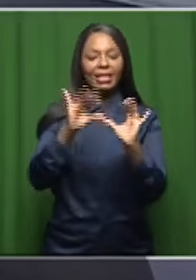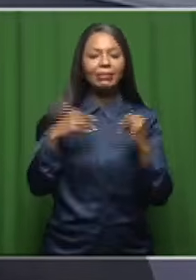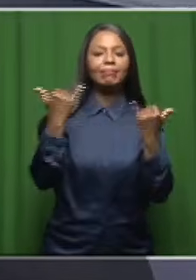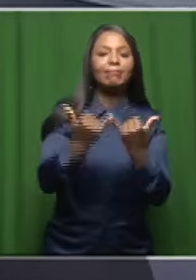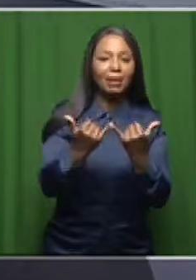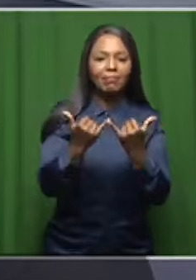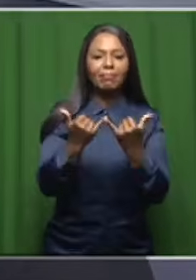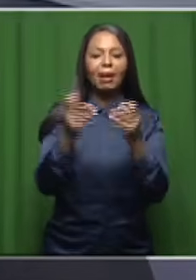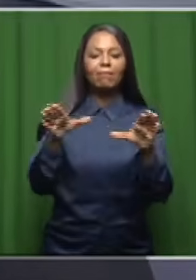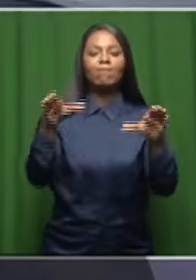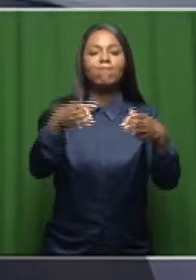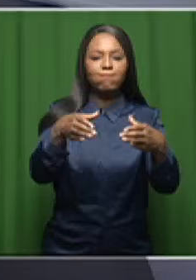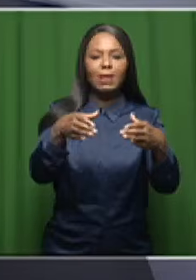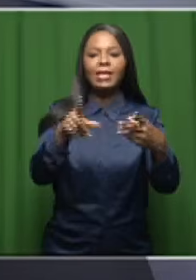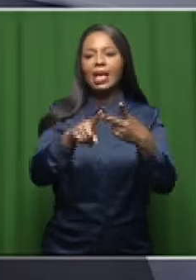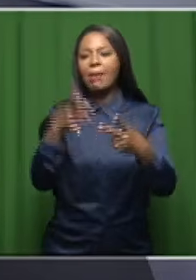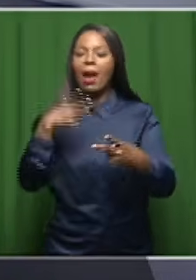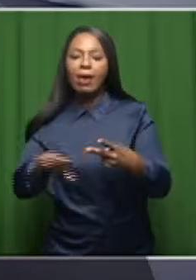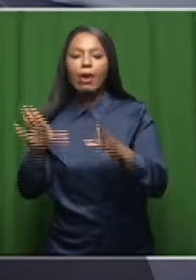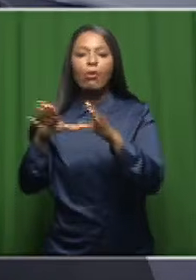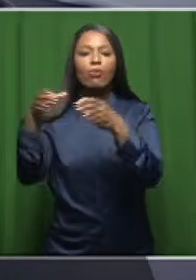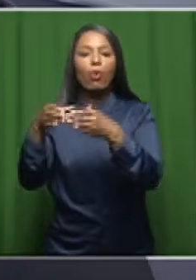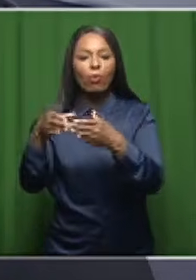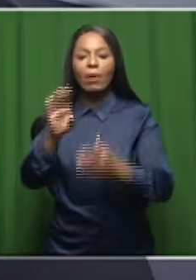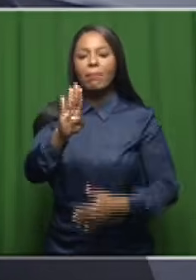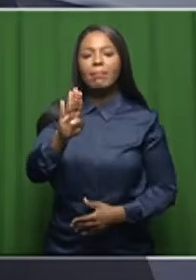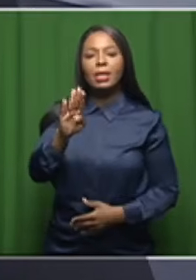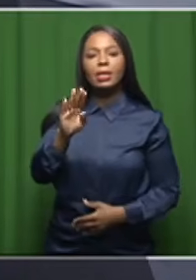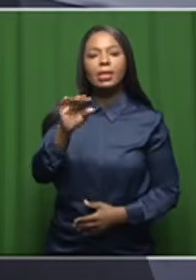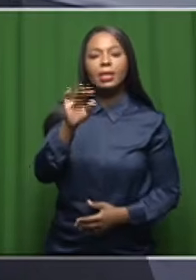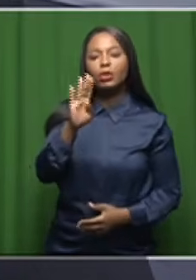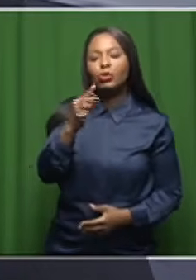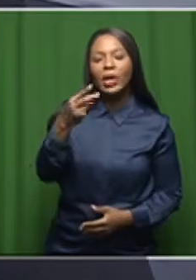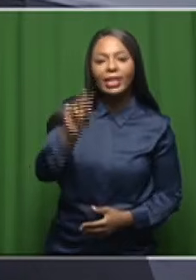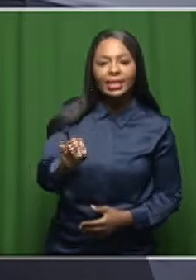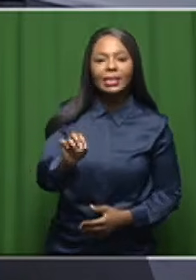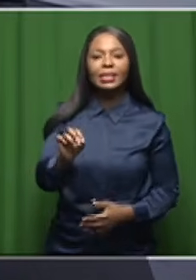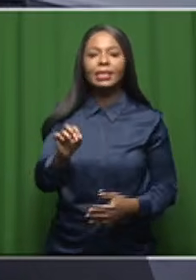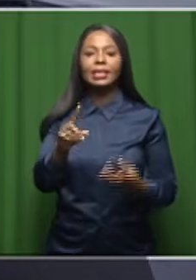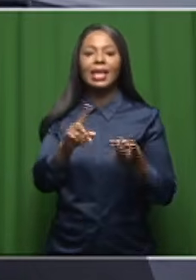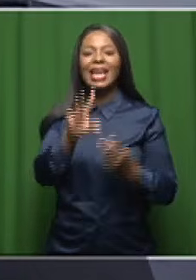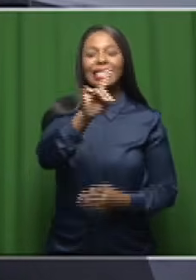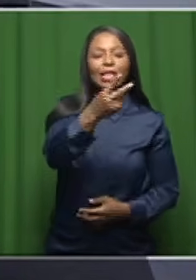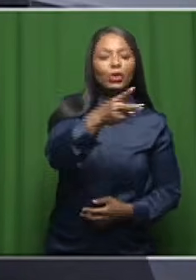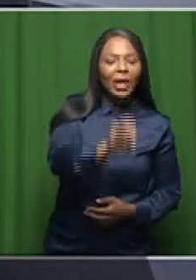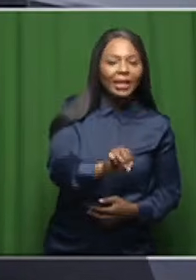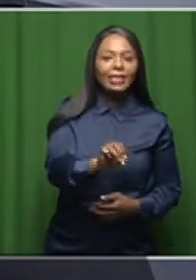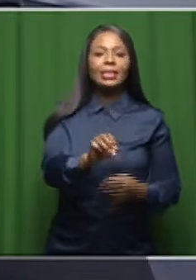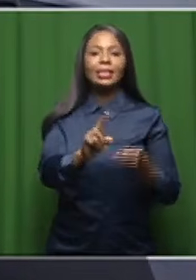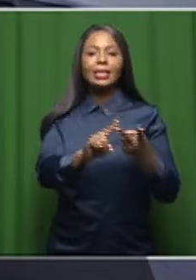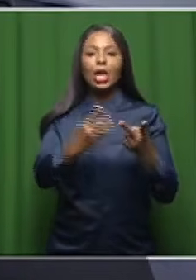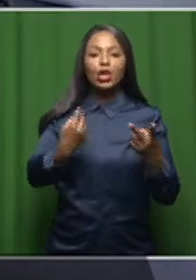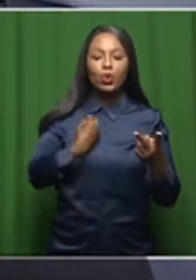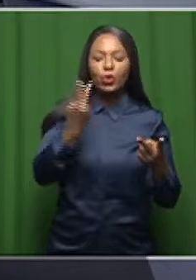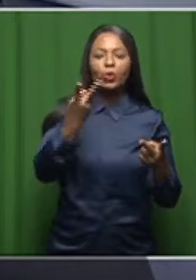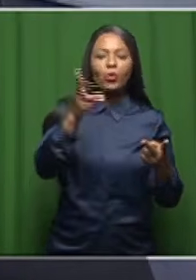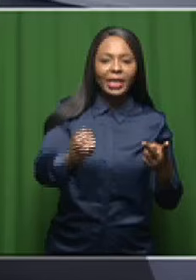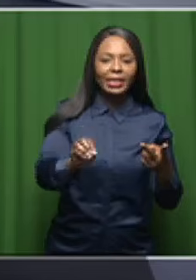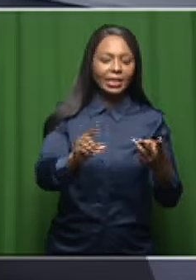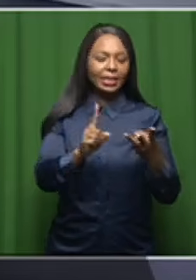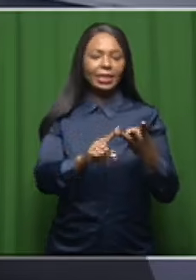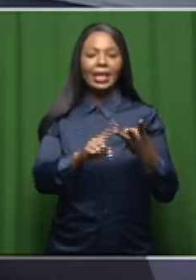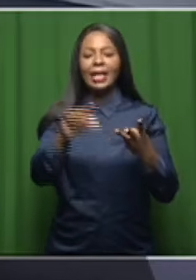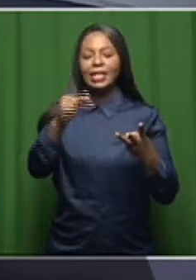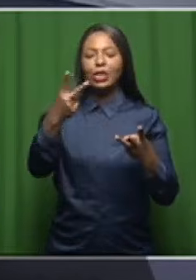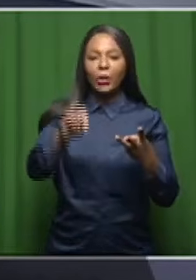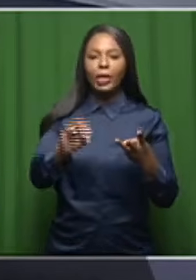well as other working groups like the B20, T20, there's the Youth 20, etc. Because it does